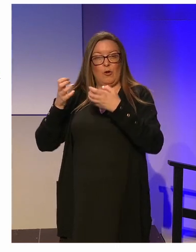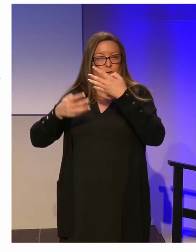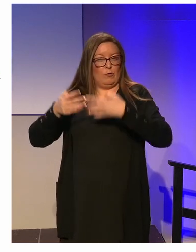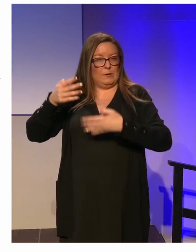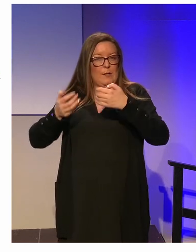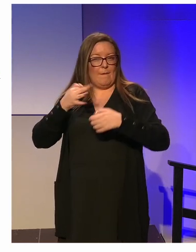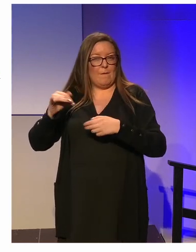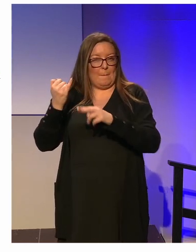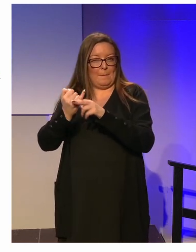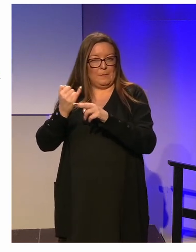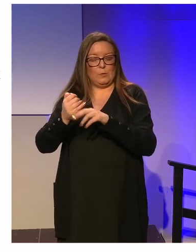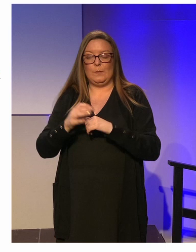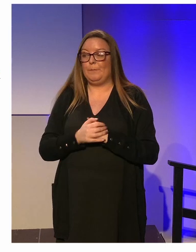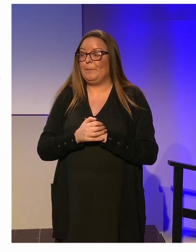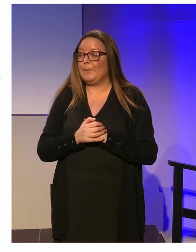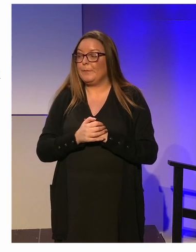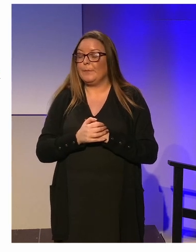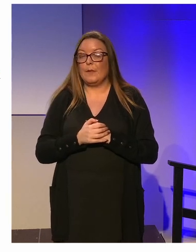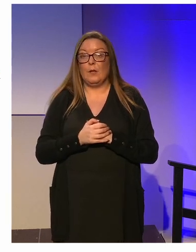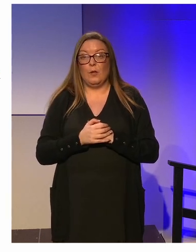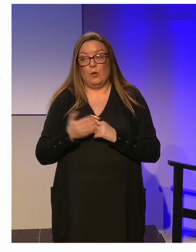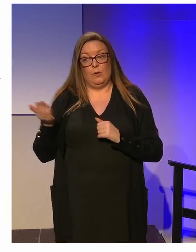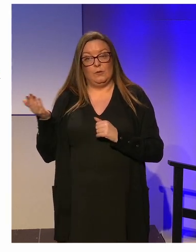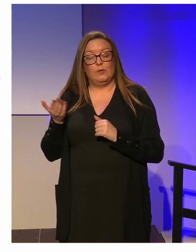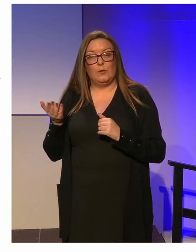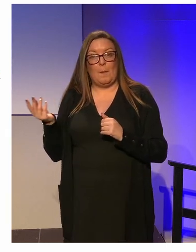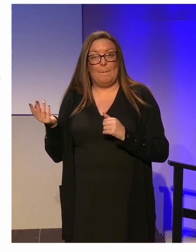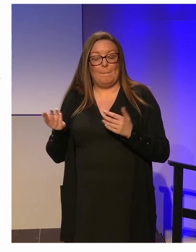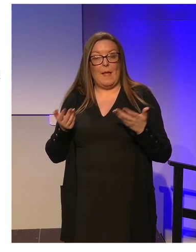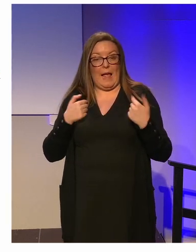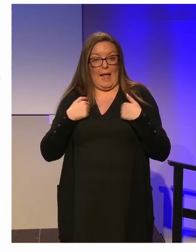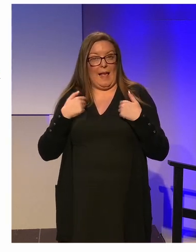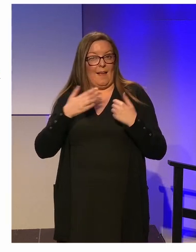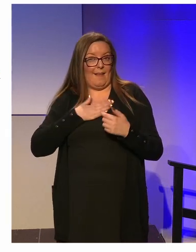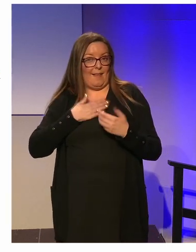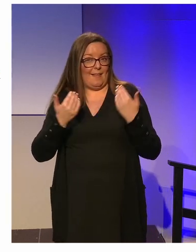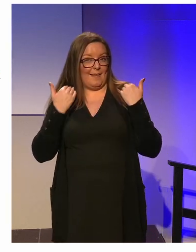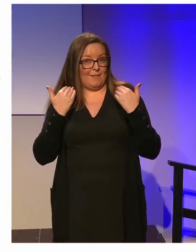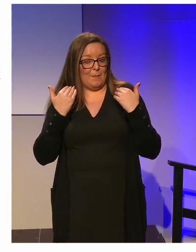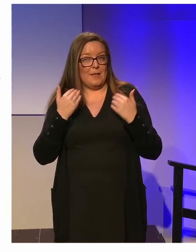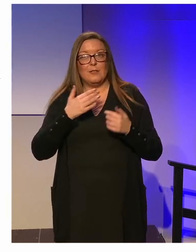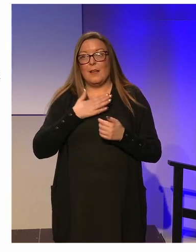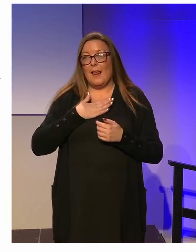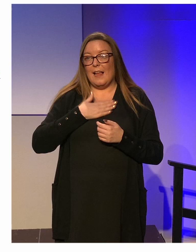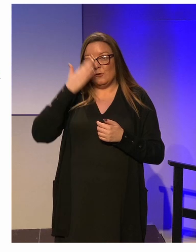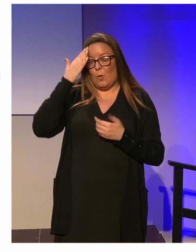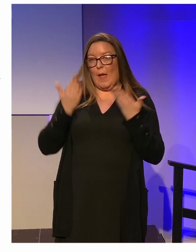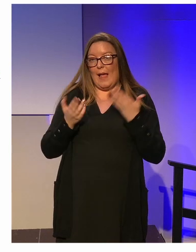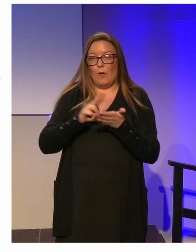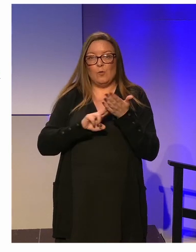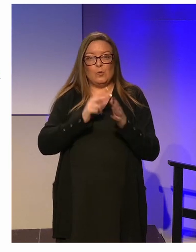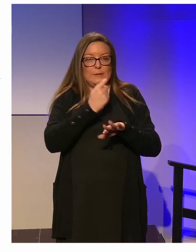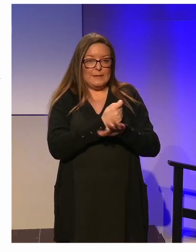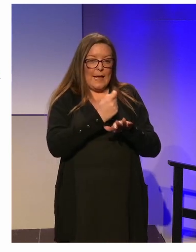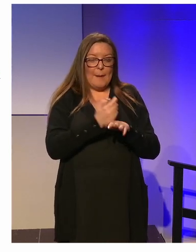be, I suppose we would like data. I like information. I like to know how I'm using my time and my allocation.